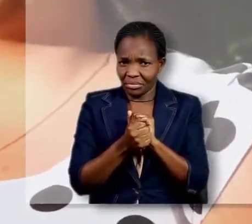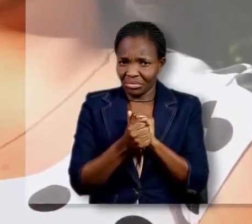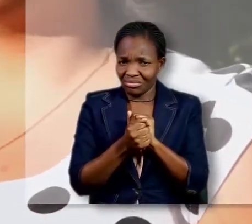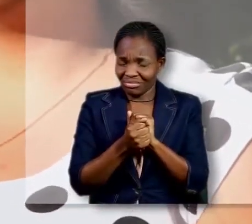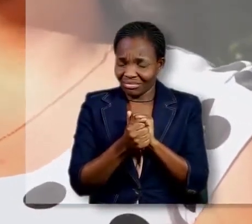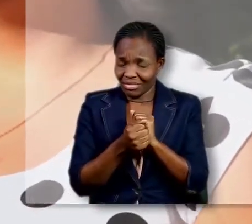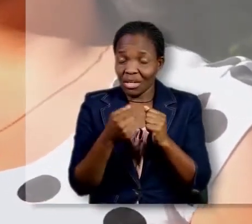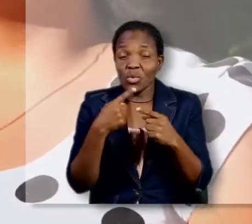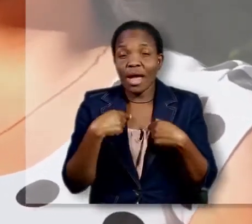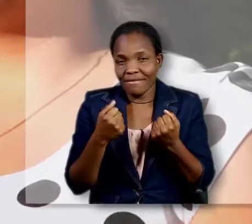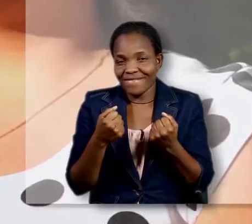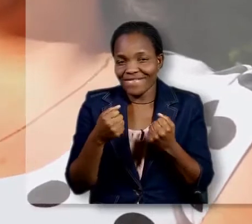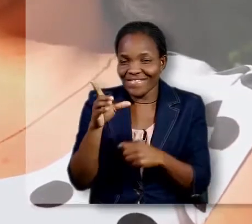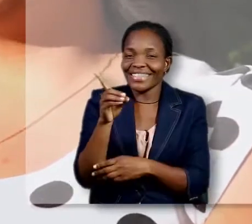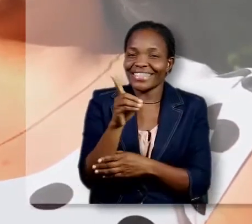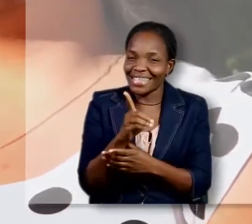democracy,